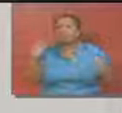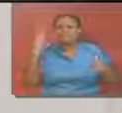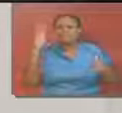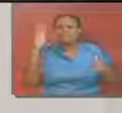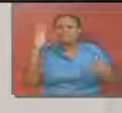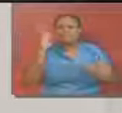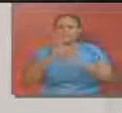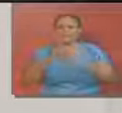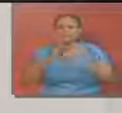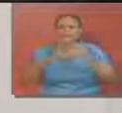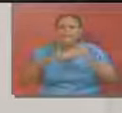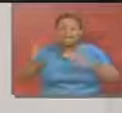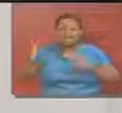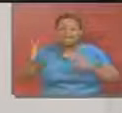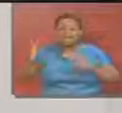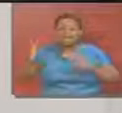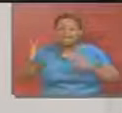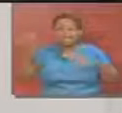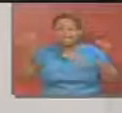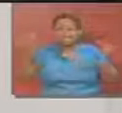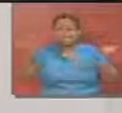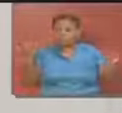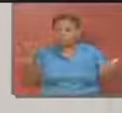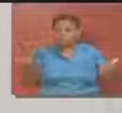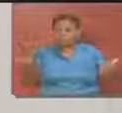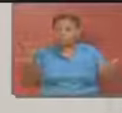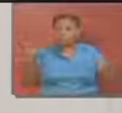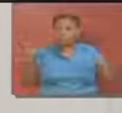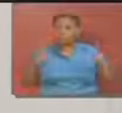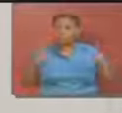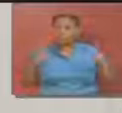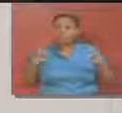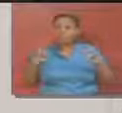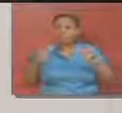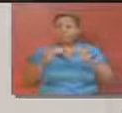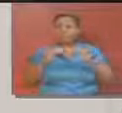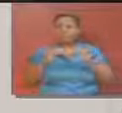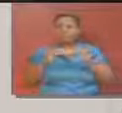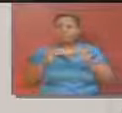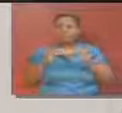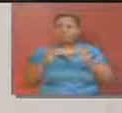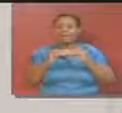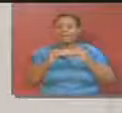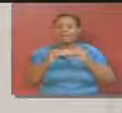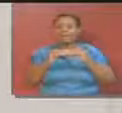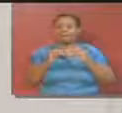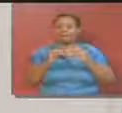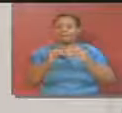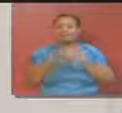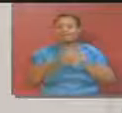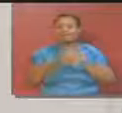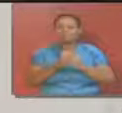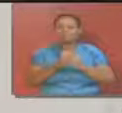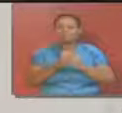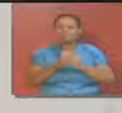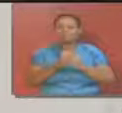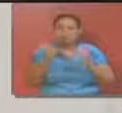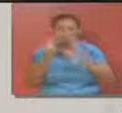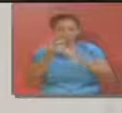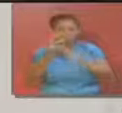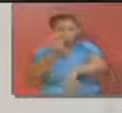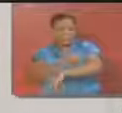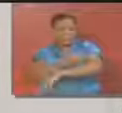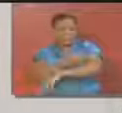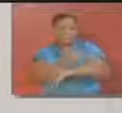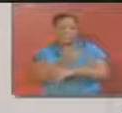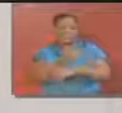their population is a little bit now more vulnerable to it. Again, with the vaccine though, what you find is that it covers your immune system